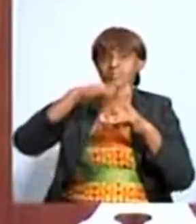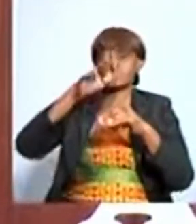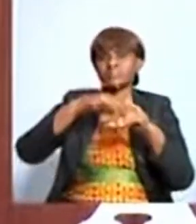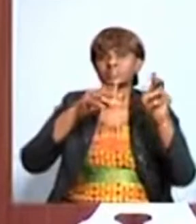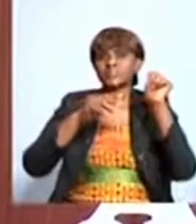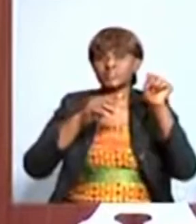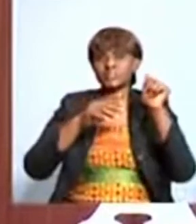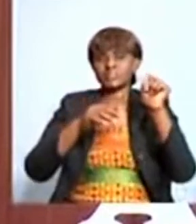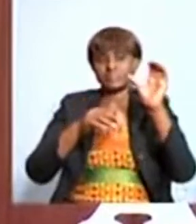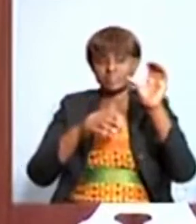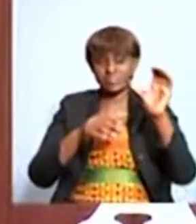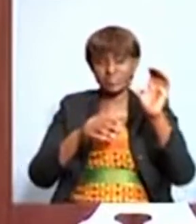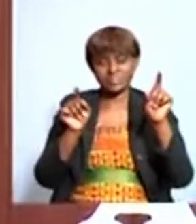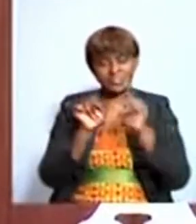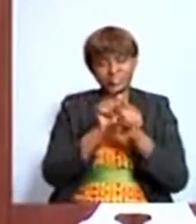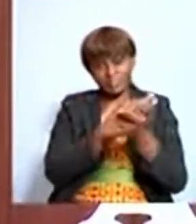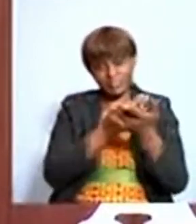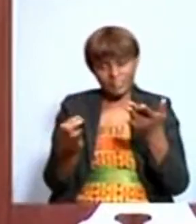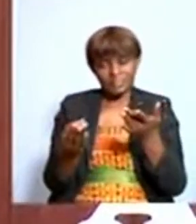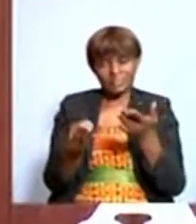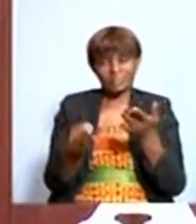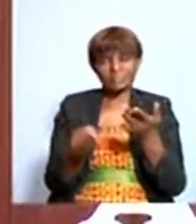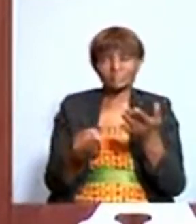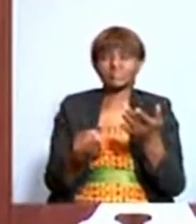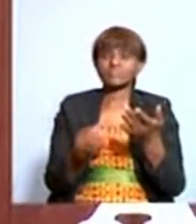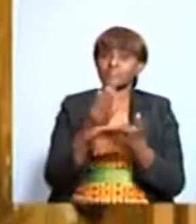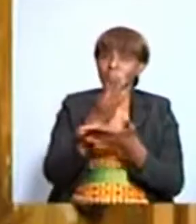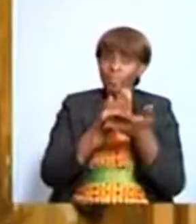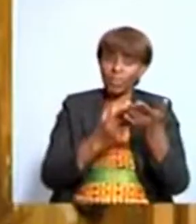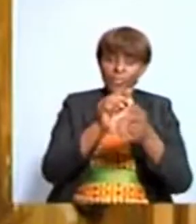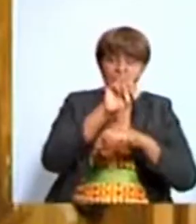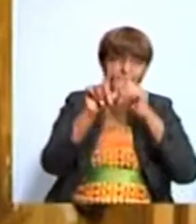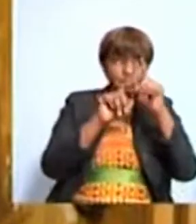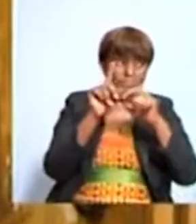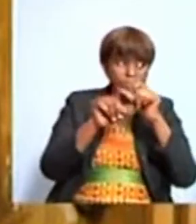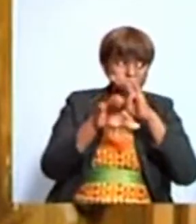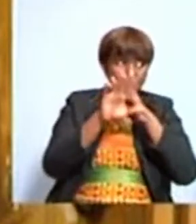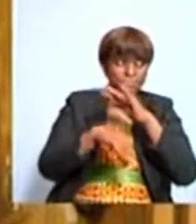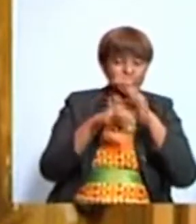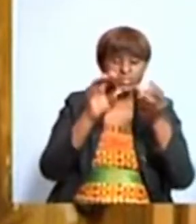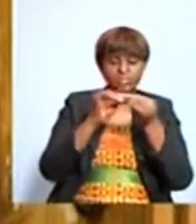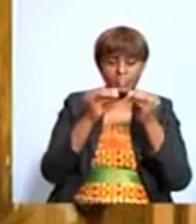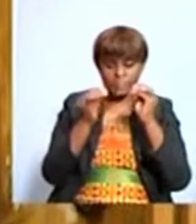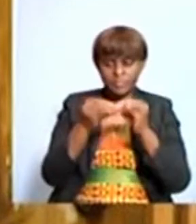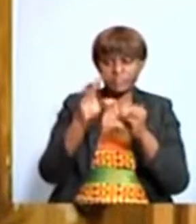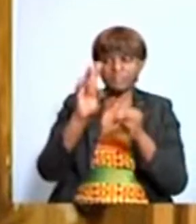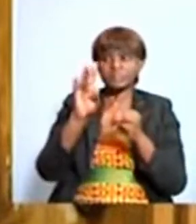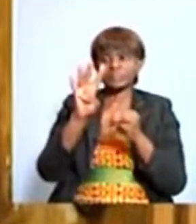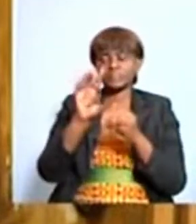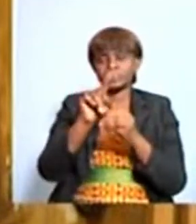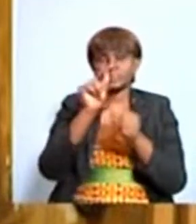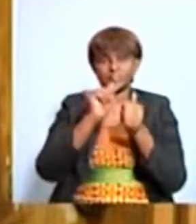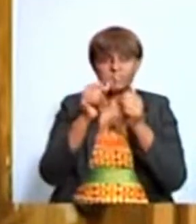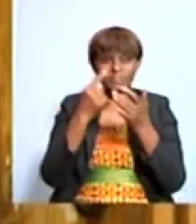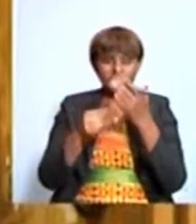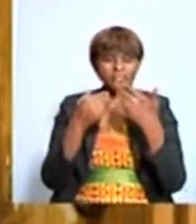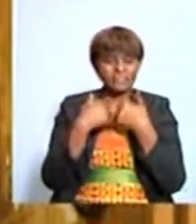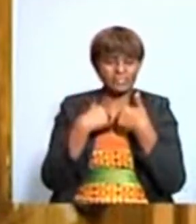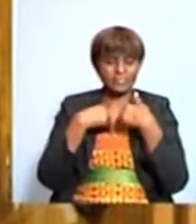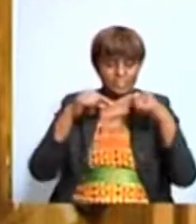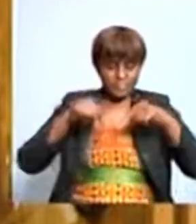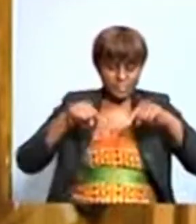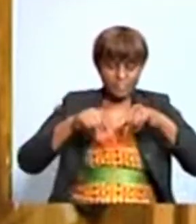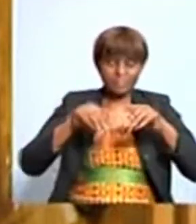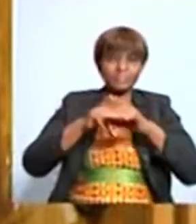A, C equally falls off. So those are some of the questions under Standing Order 74 that were considered on the